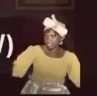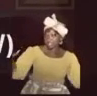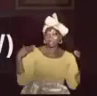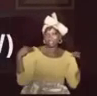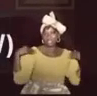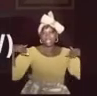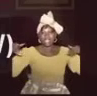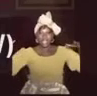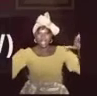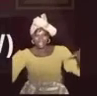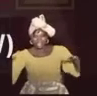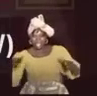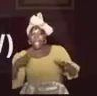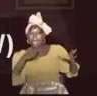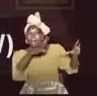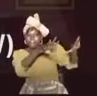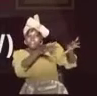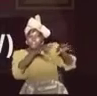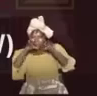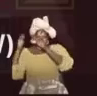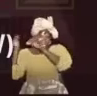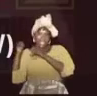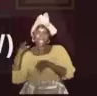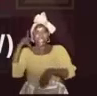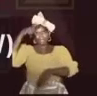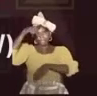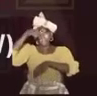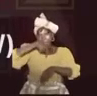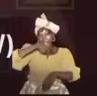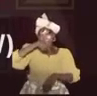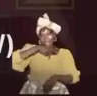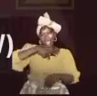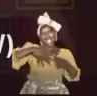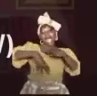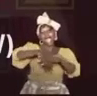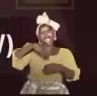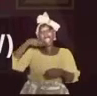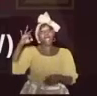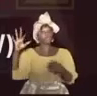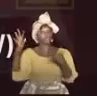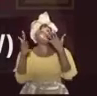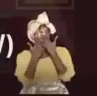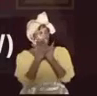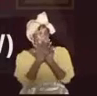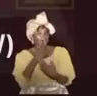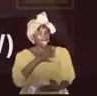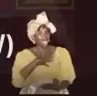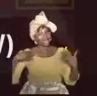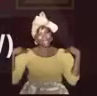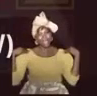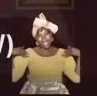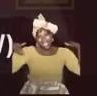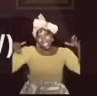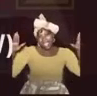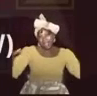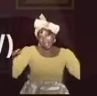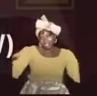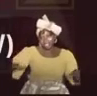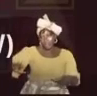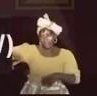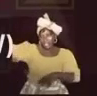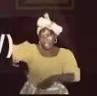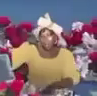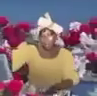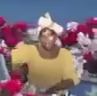unto Peter. Now watch this. Then the Bible tells us that Peter was led out and the gates began